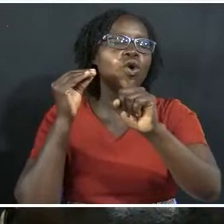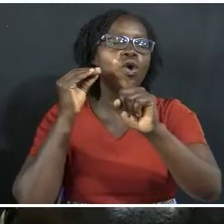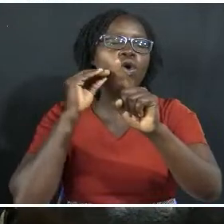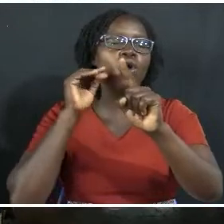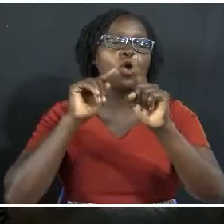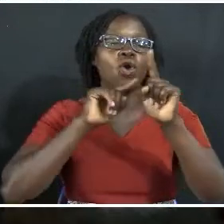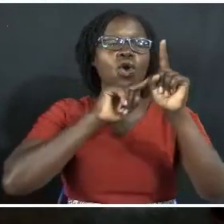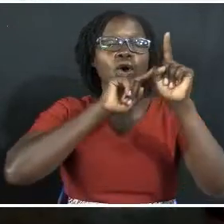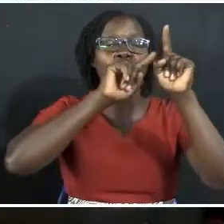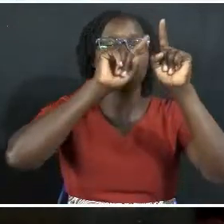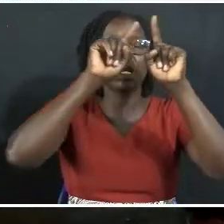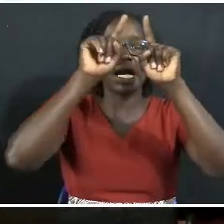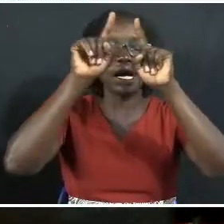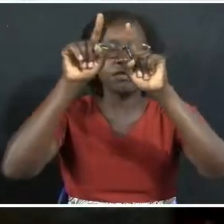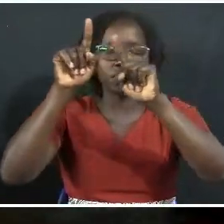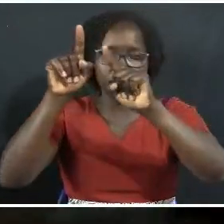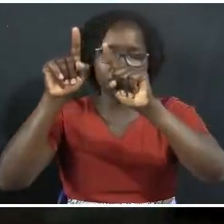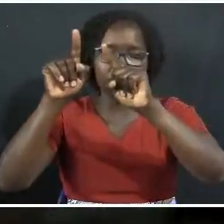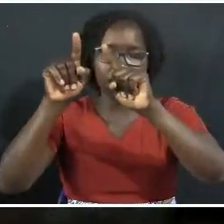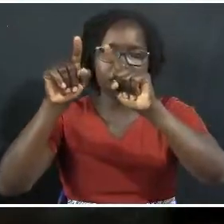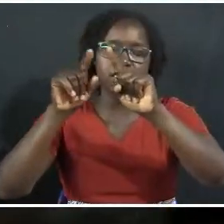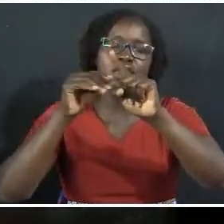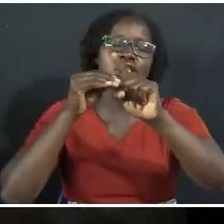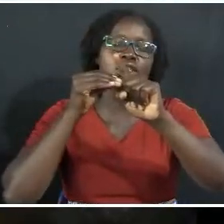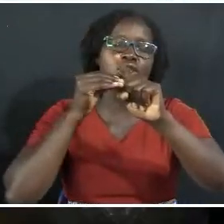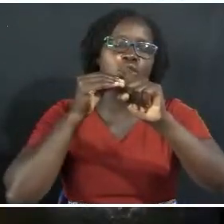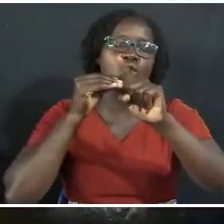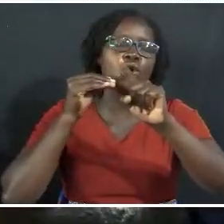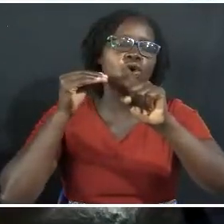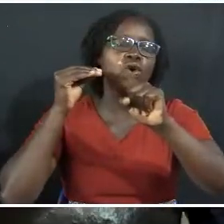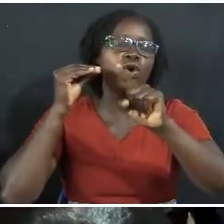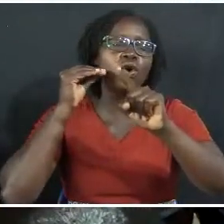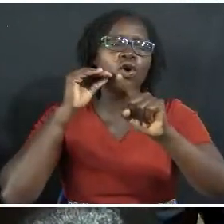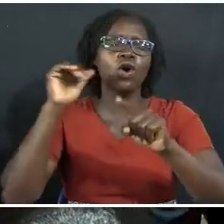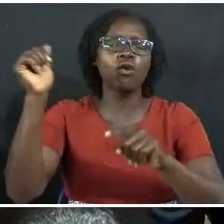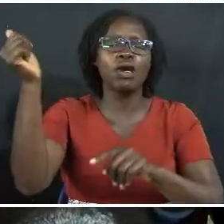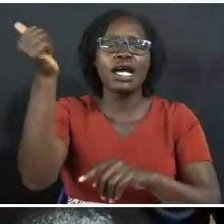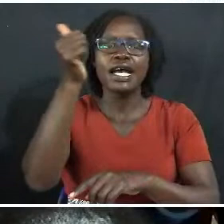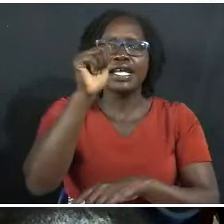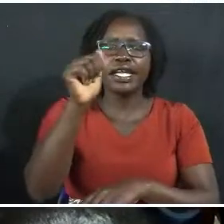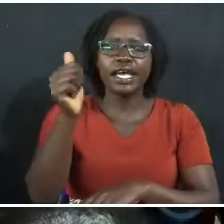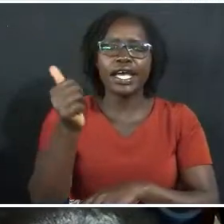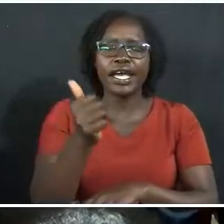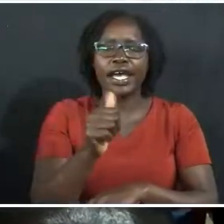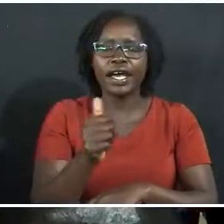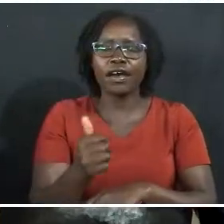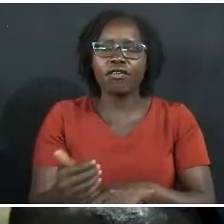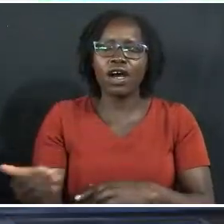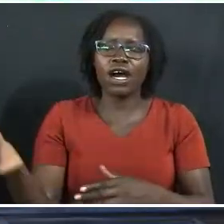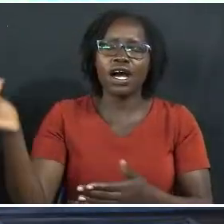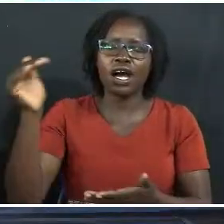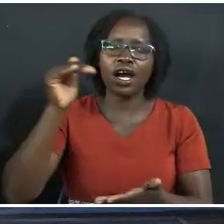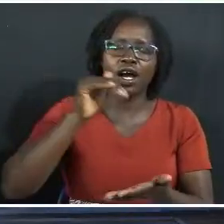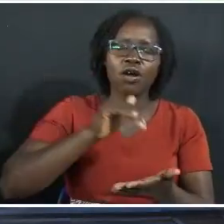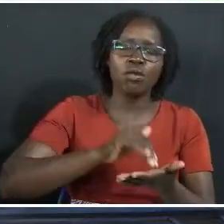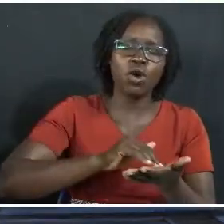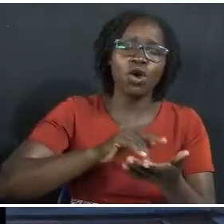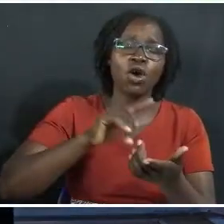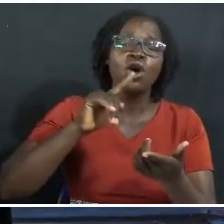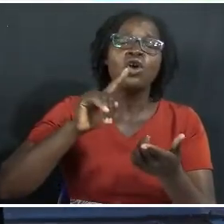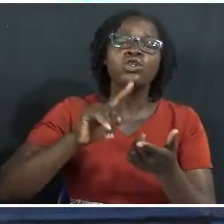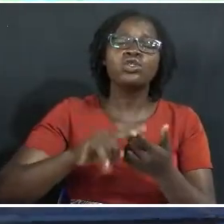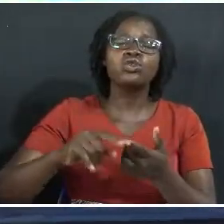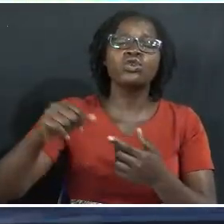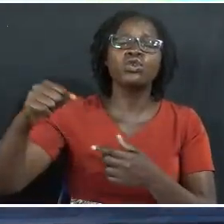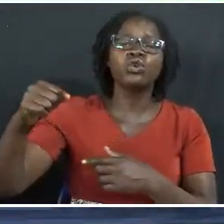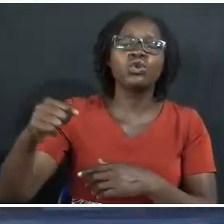but now I come home. Welcome, man. God bless you. God bless you. Crowns are waiting for